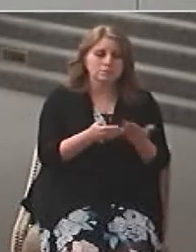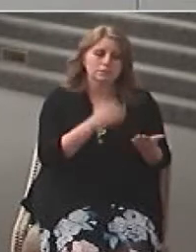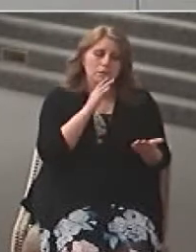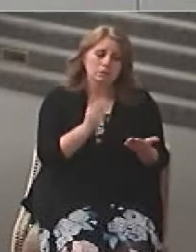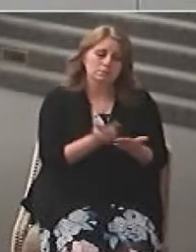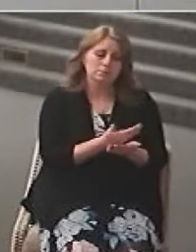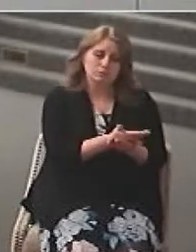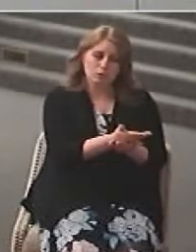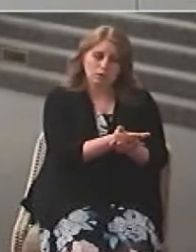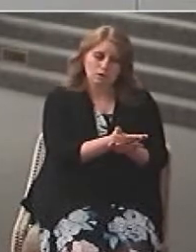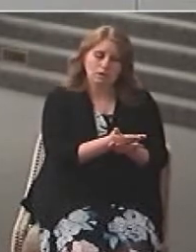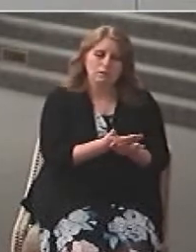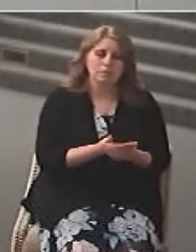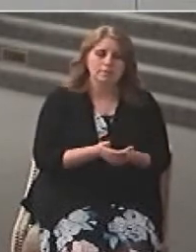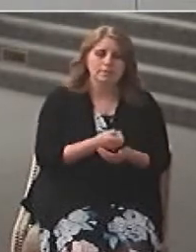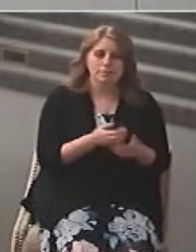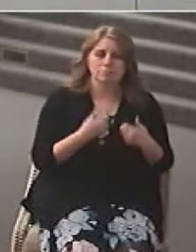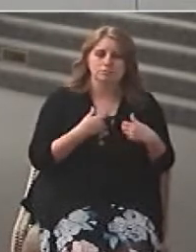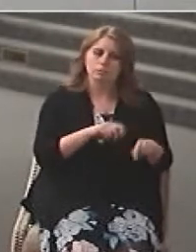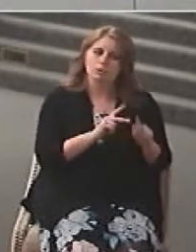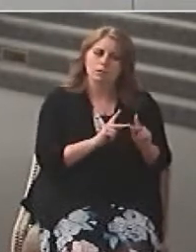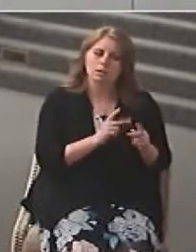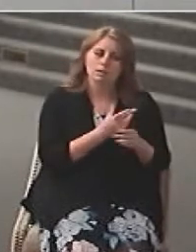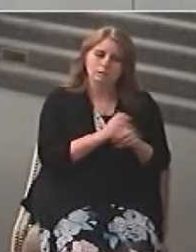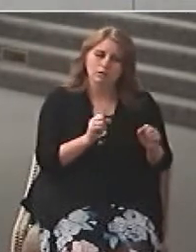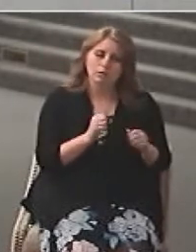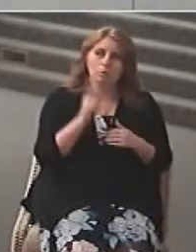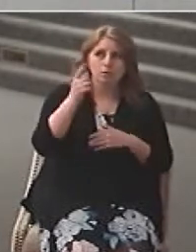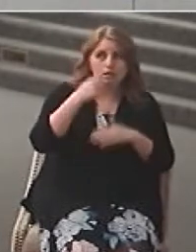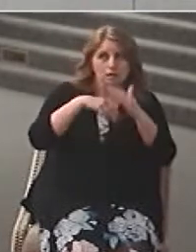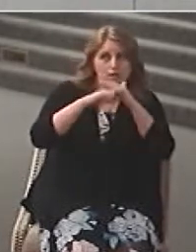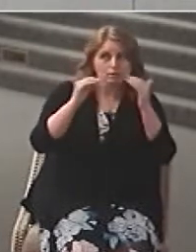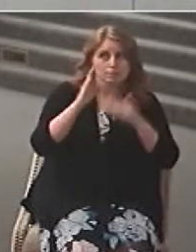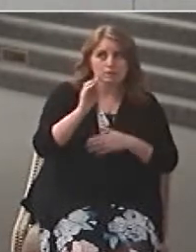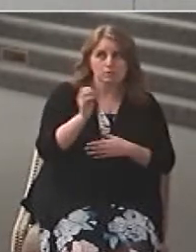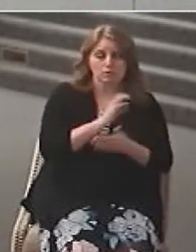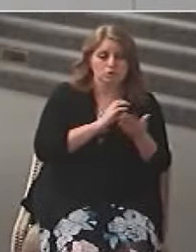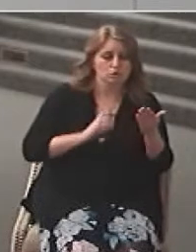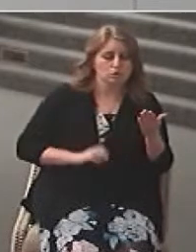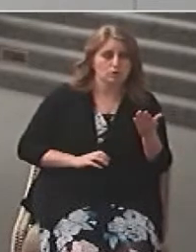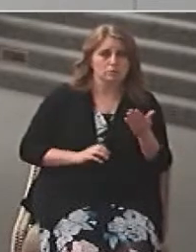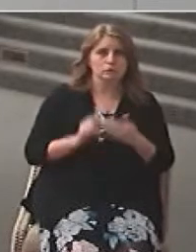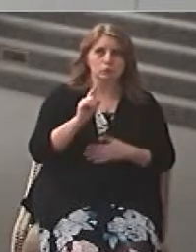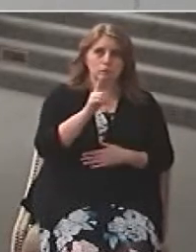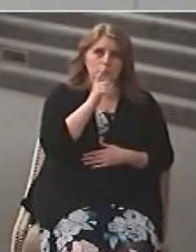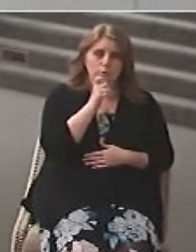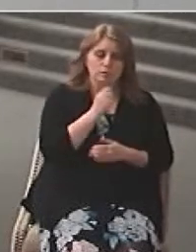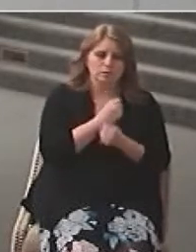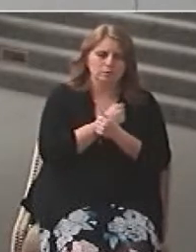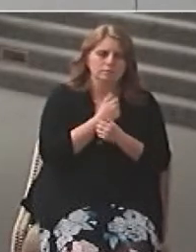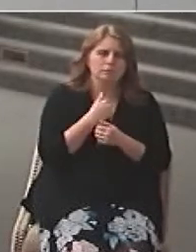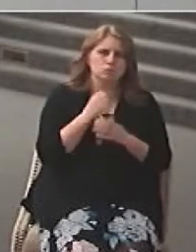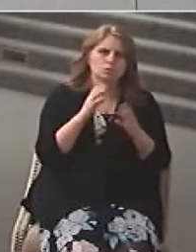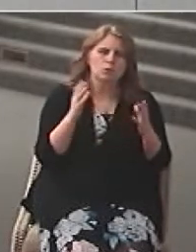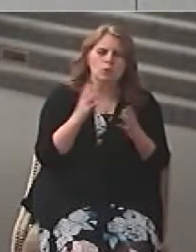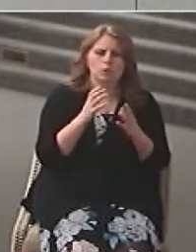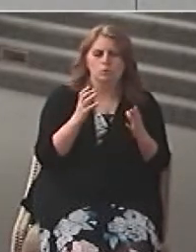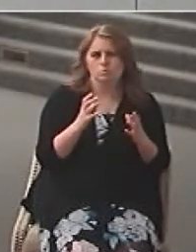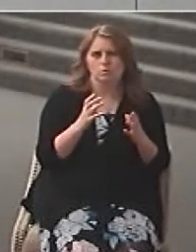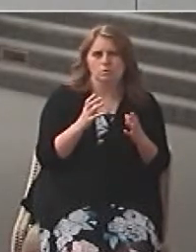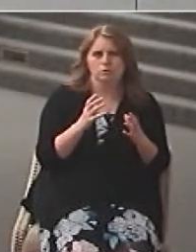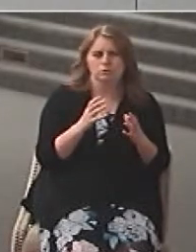that they might have a chance to get saved and go to heaven, to be with Christ, the one that